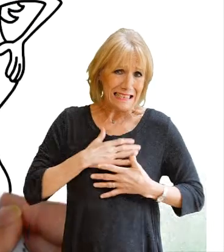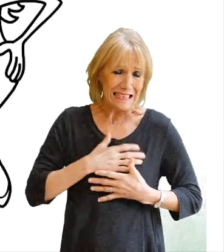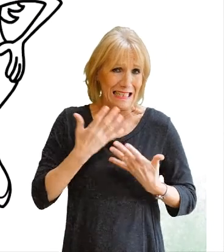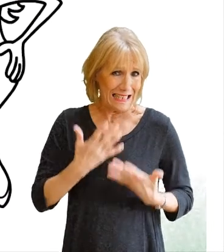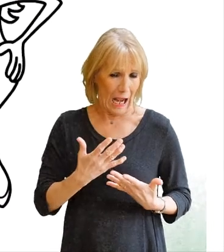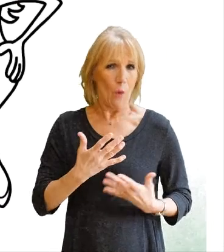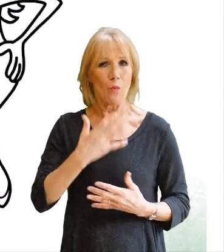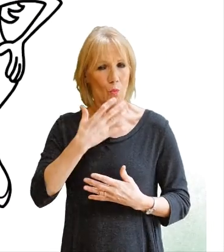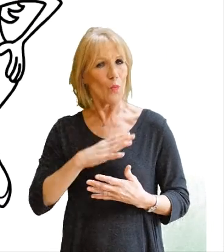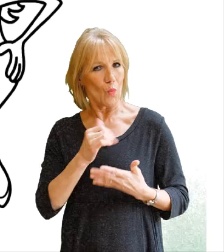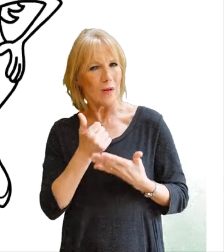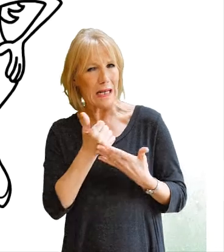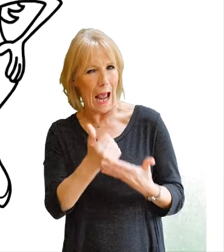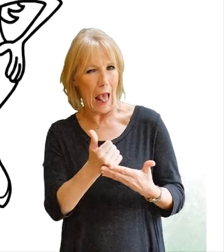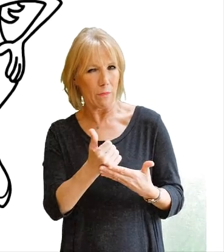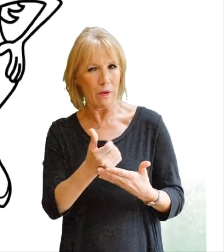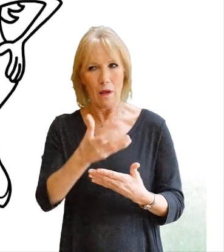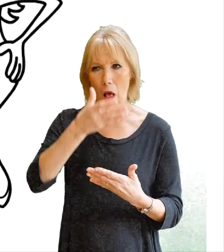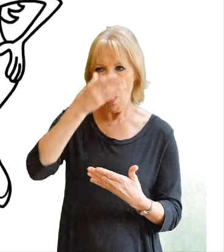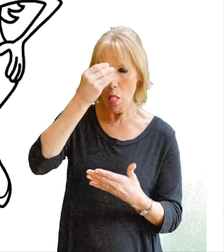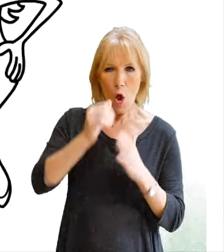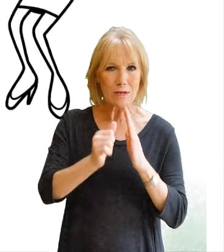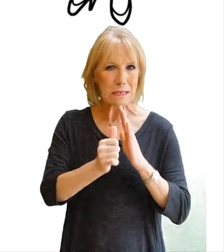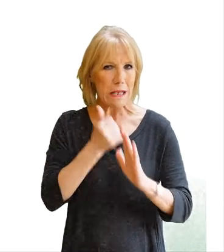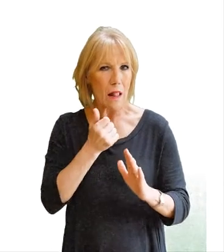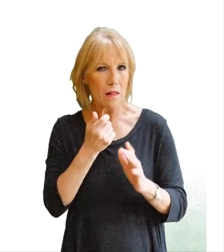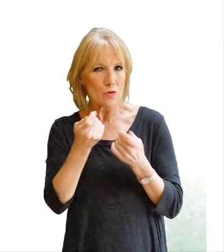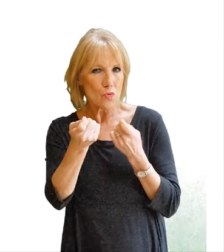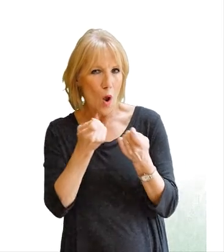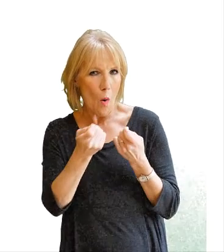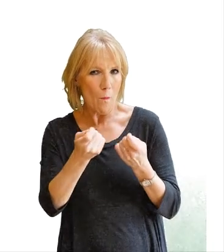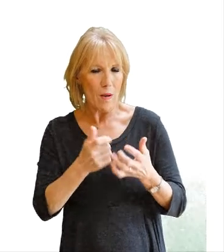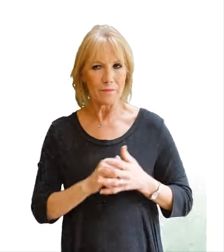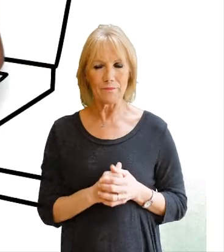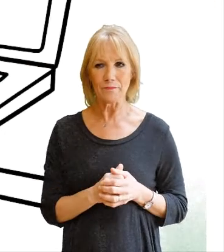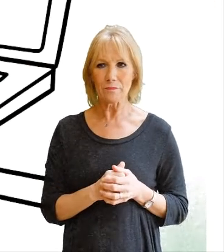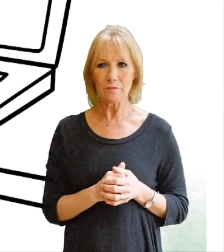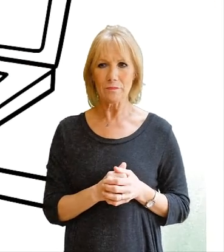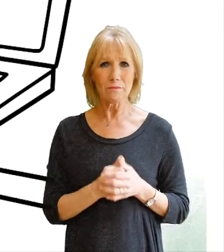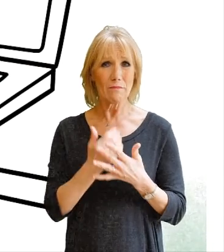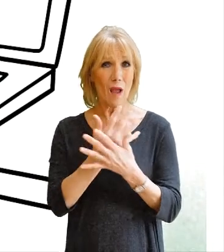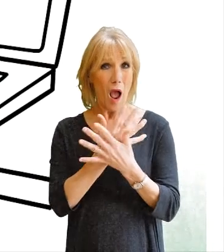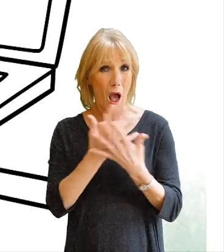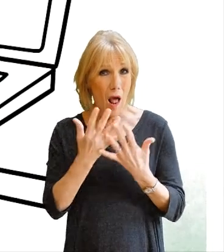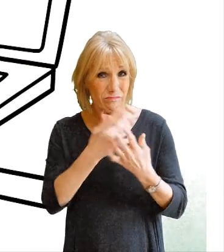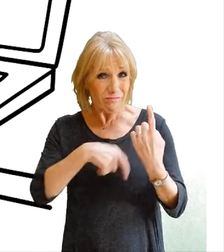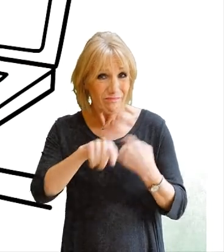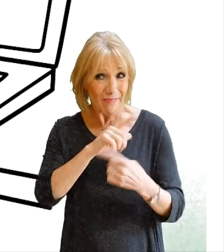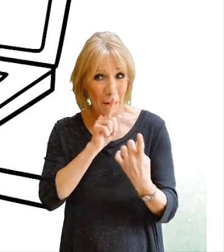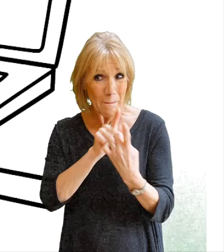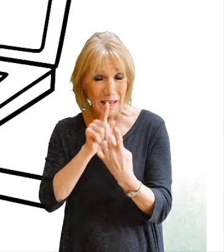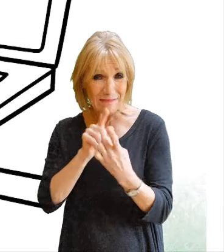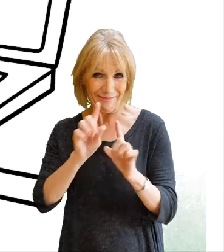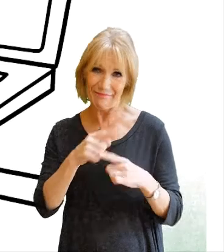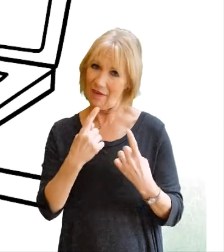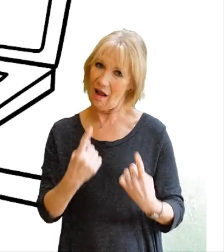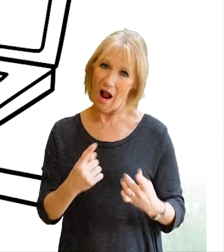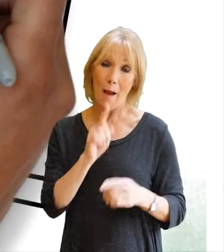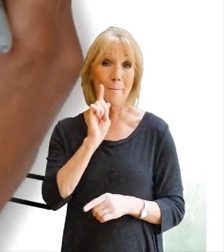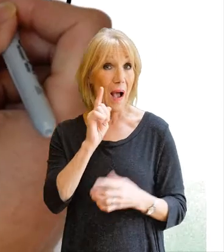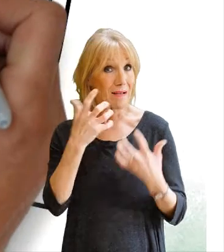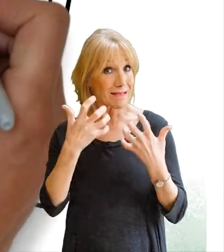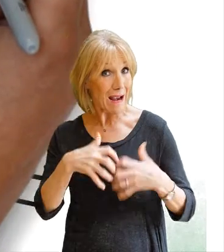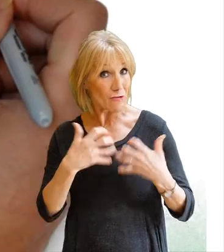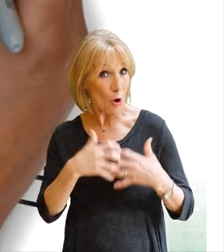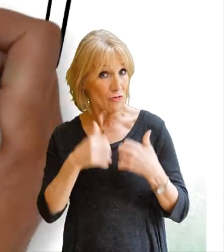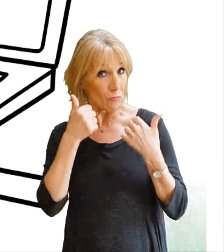to get help, to learn new skills, to cope during these exceptional times. Many of us can't meet physically, but technology allows you